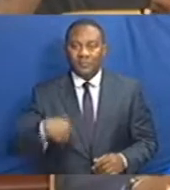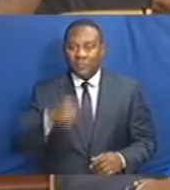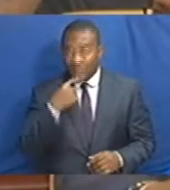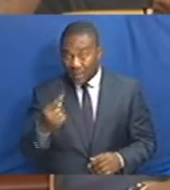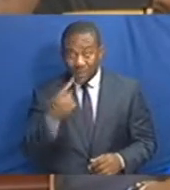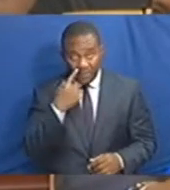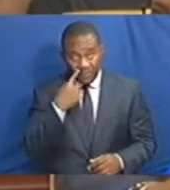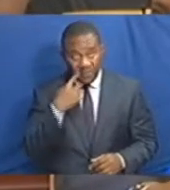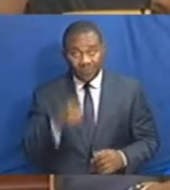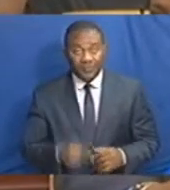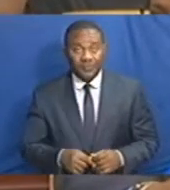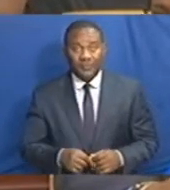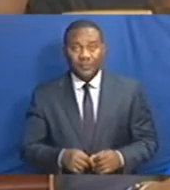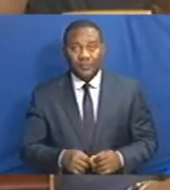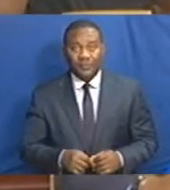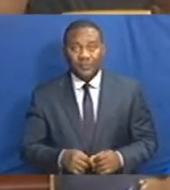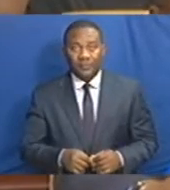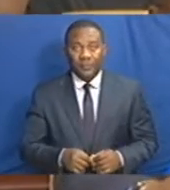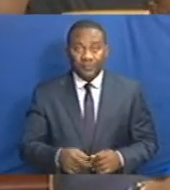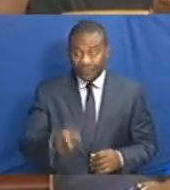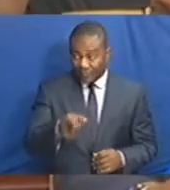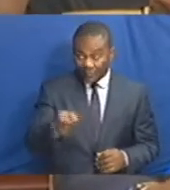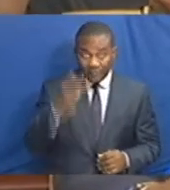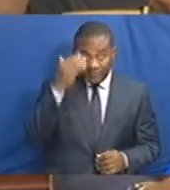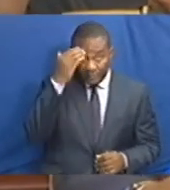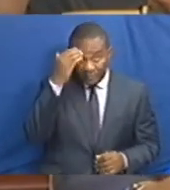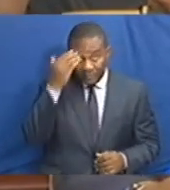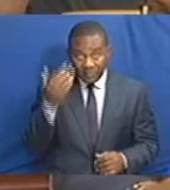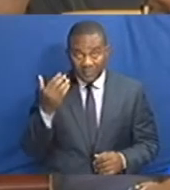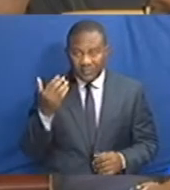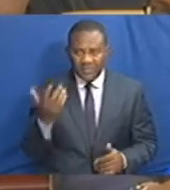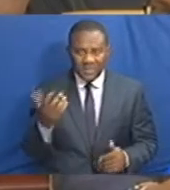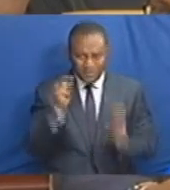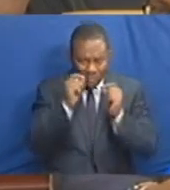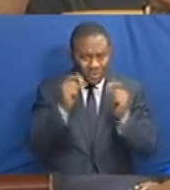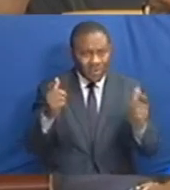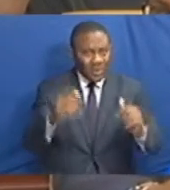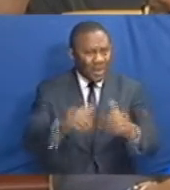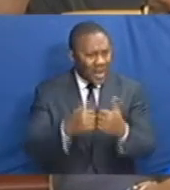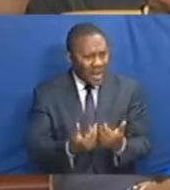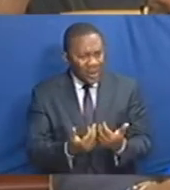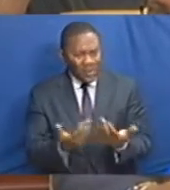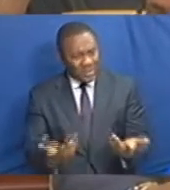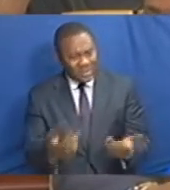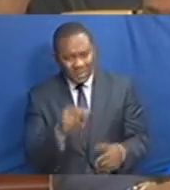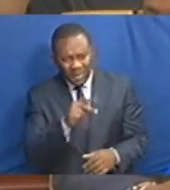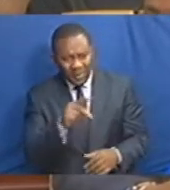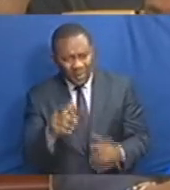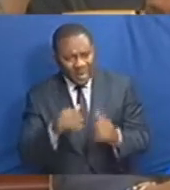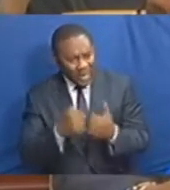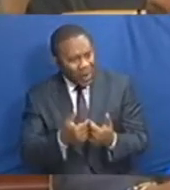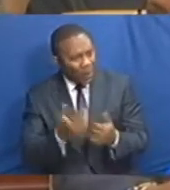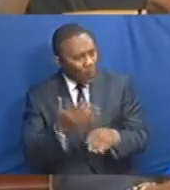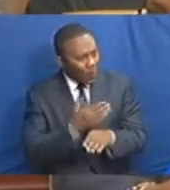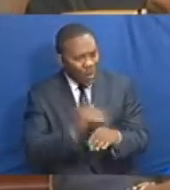We want to tell them that they themselves know. They are baffled as to how we did it, because they knew that when we